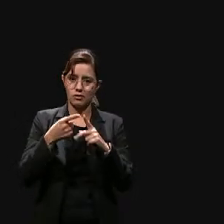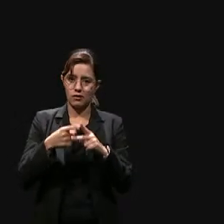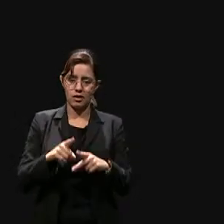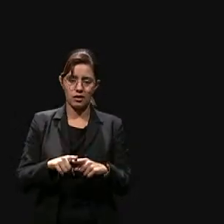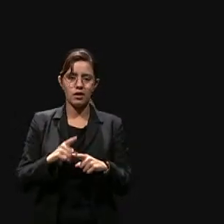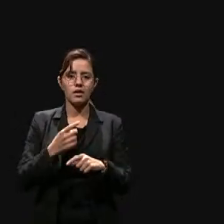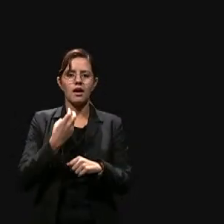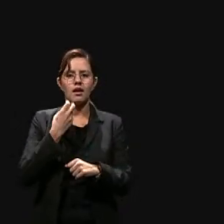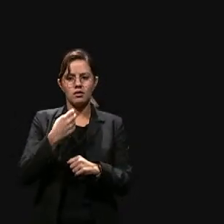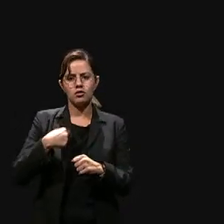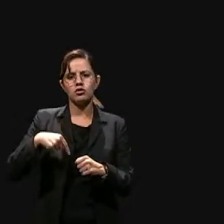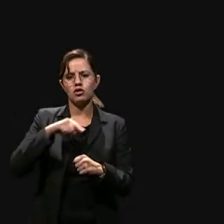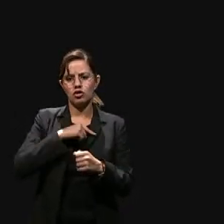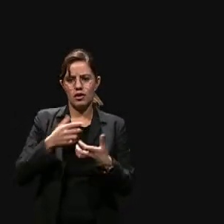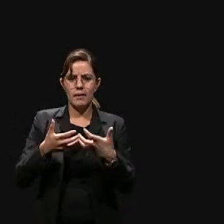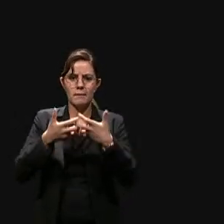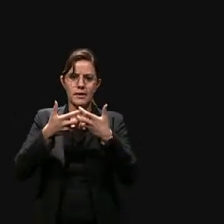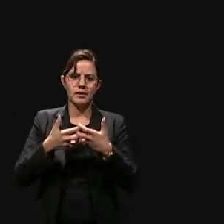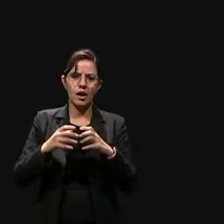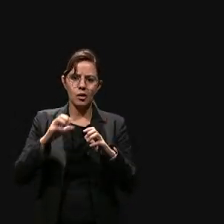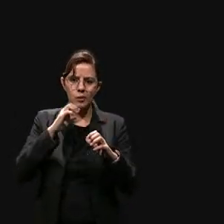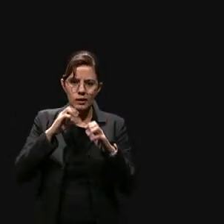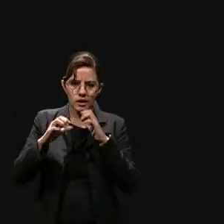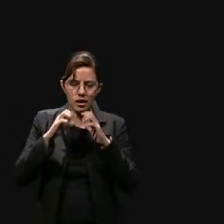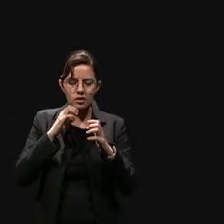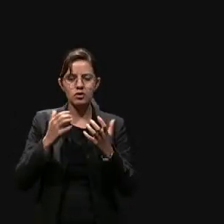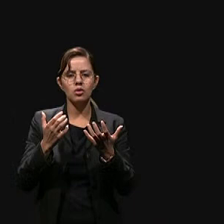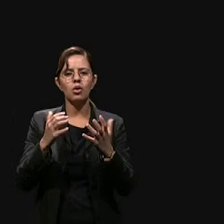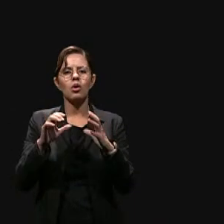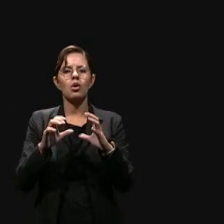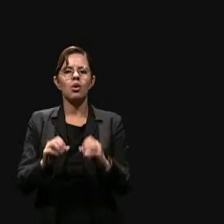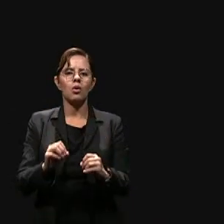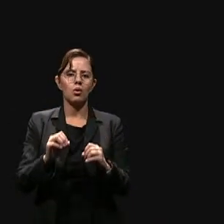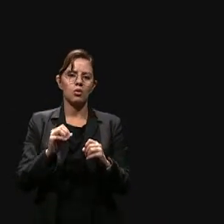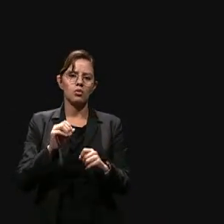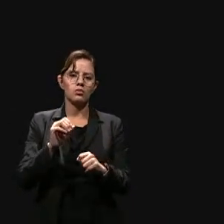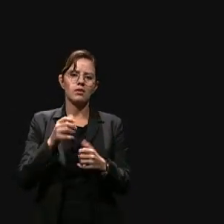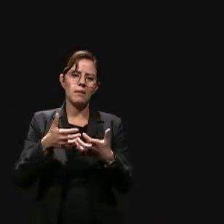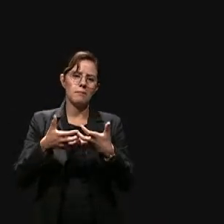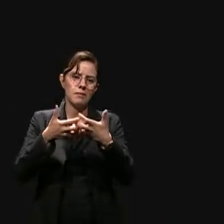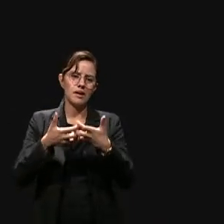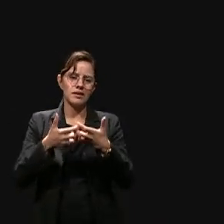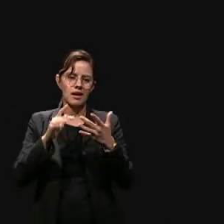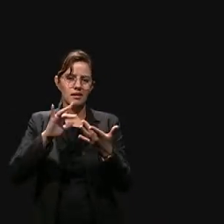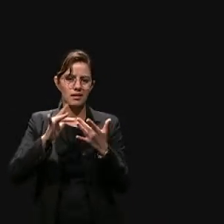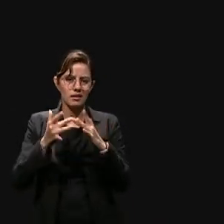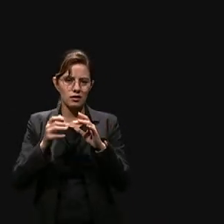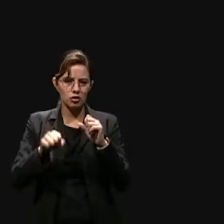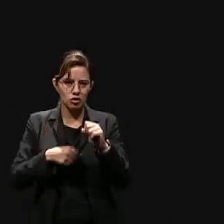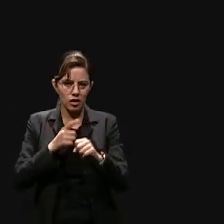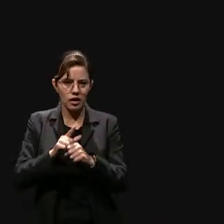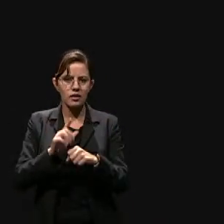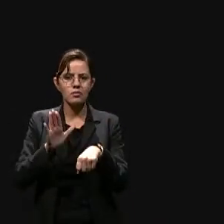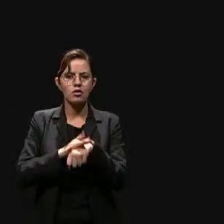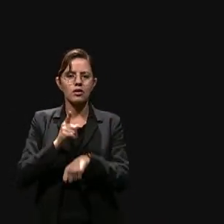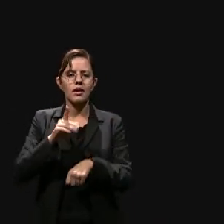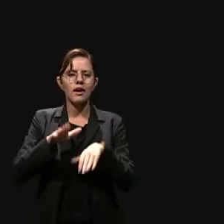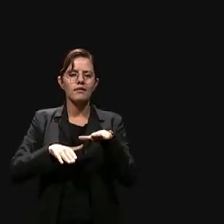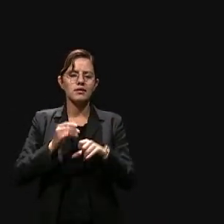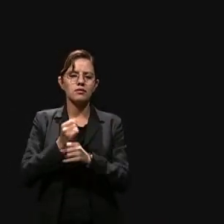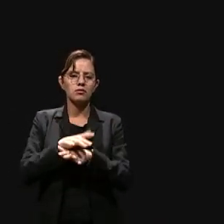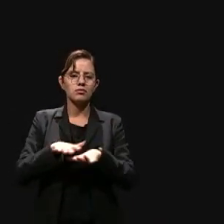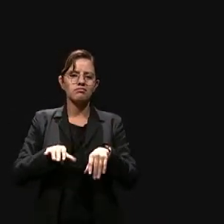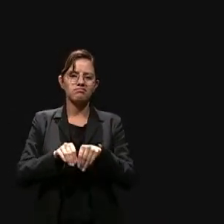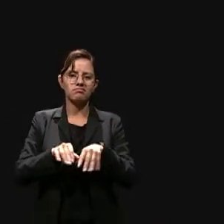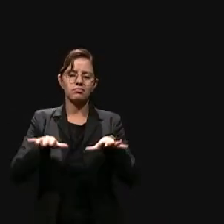down mis and disinformation around the 2020 election because they said that the election was over, so it didn't matter anymore. And that